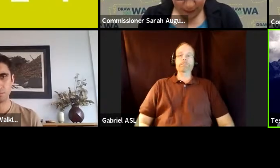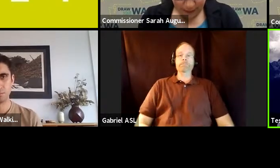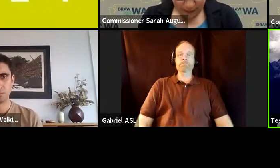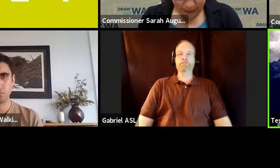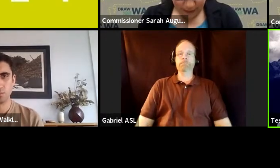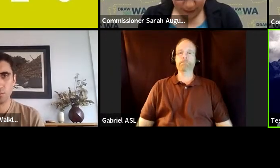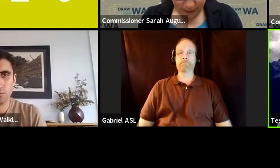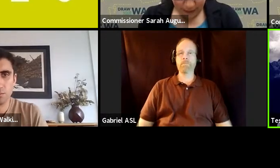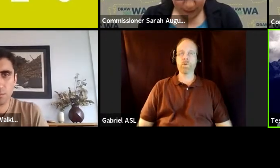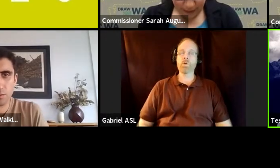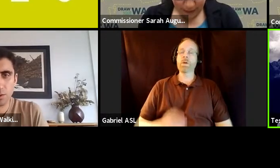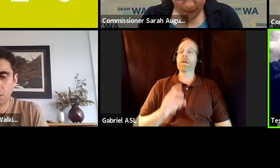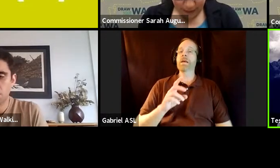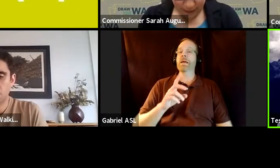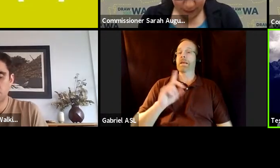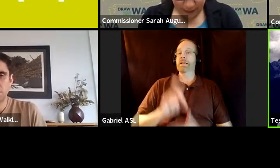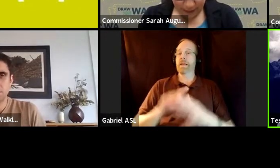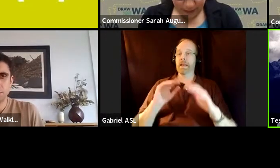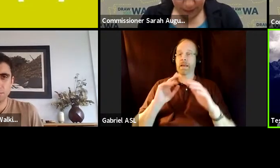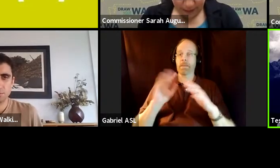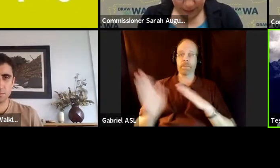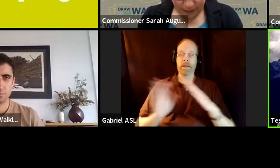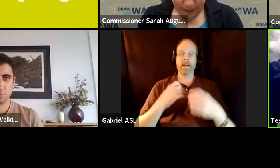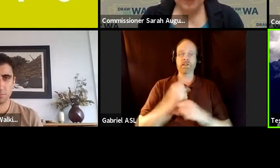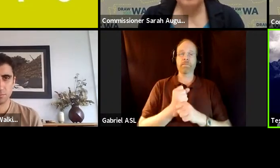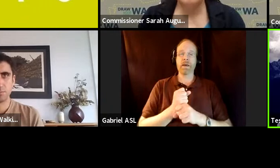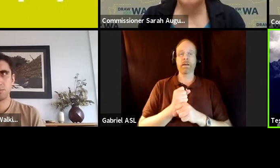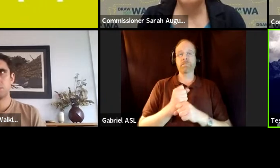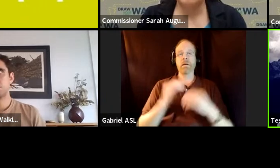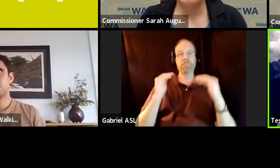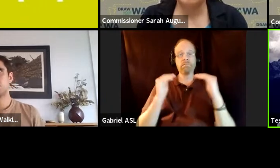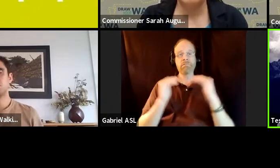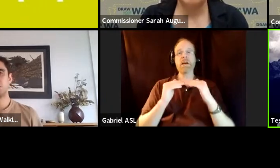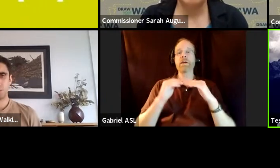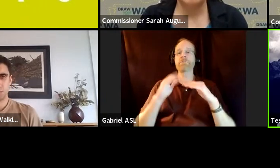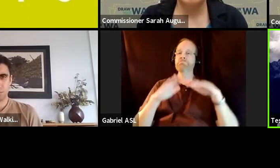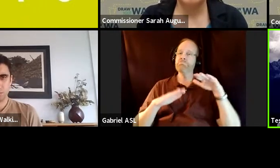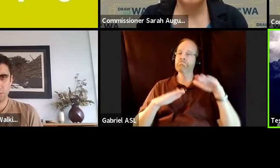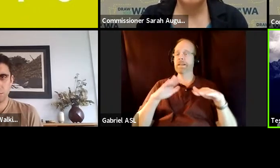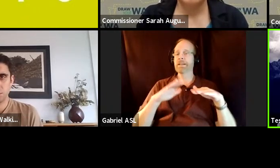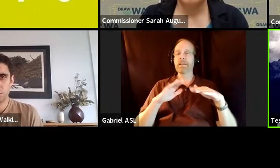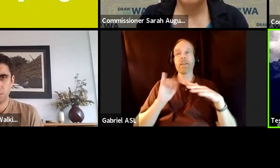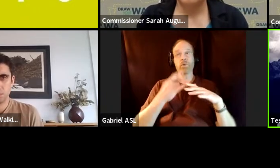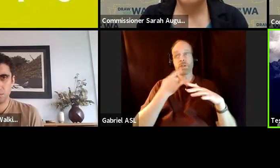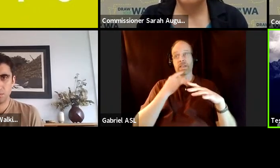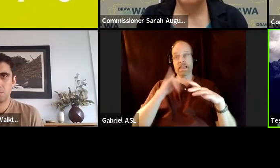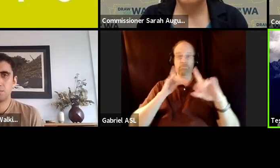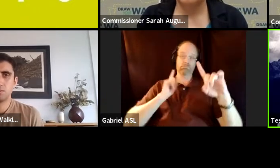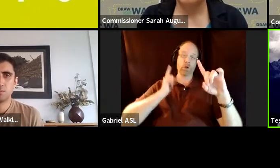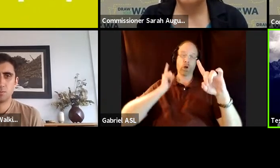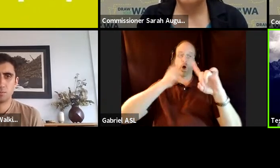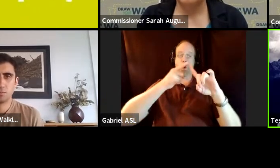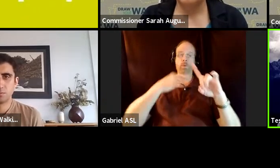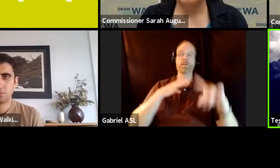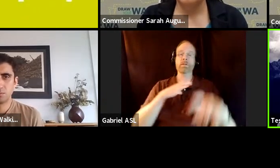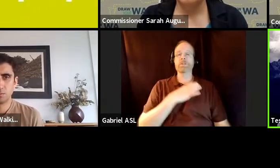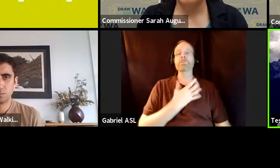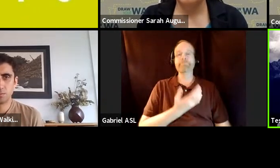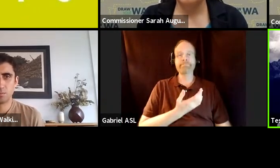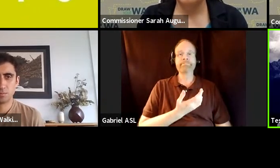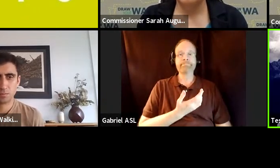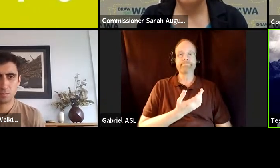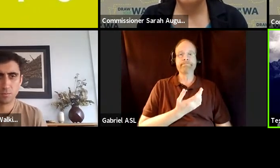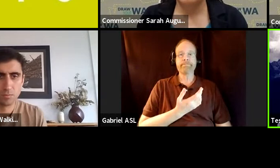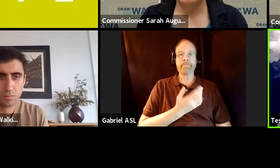Designing plans to achieve a fair and equitable balance, which you've stated is the objective of the Commission,